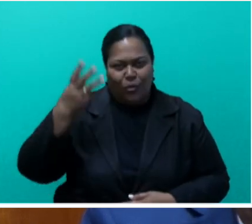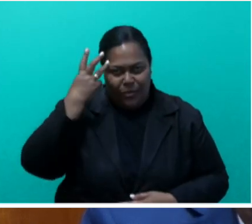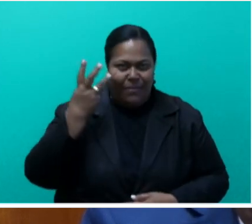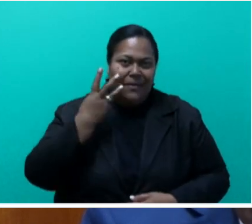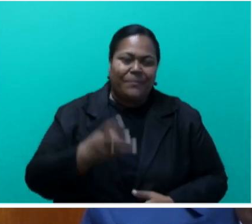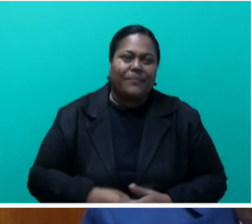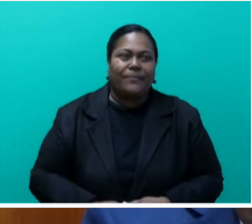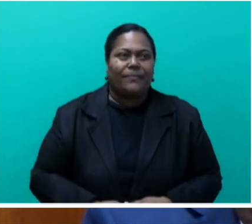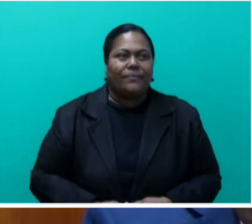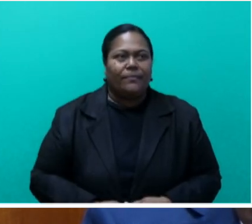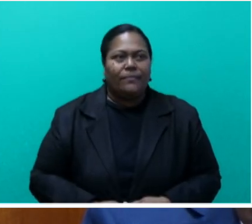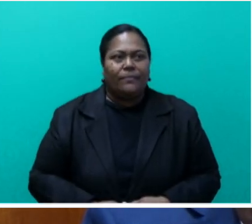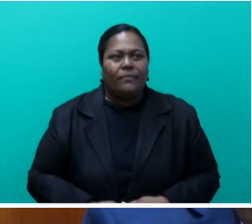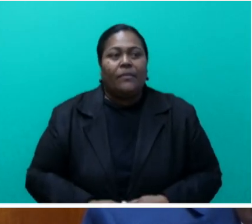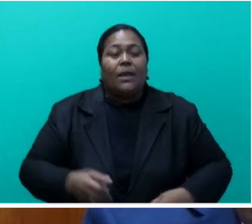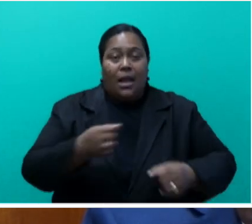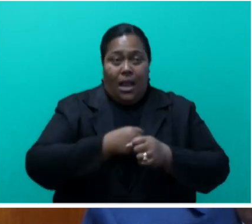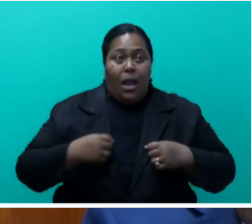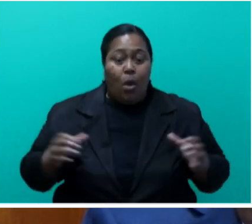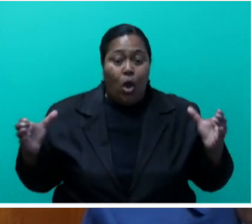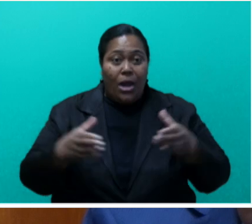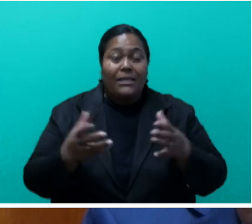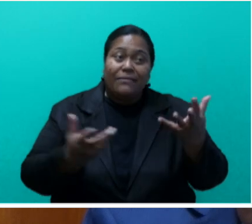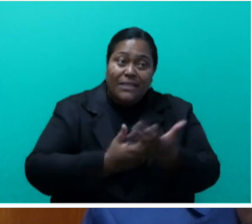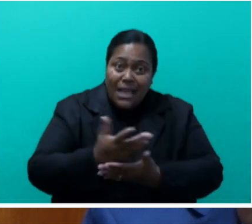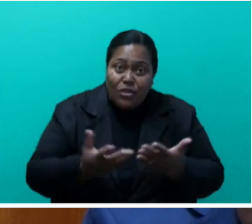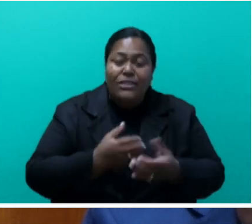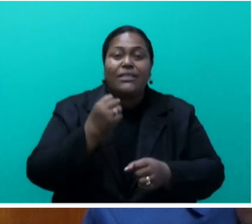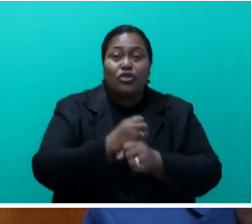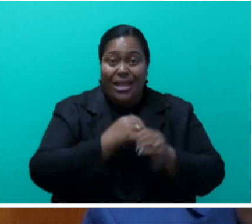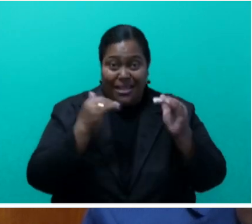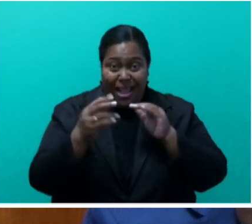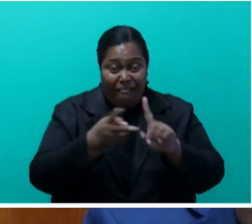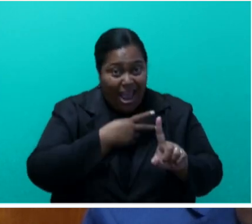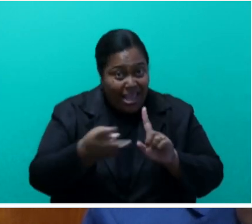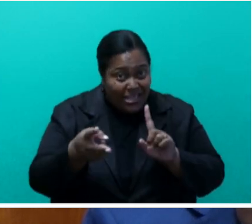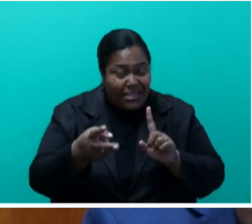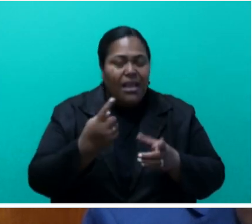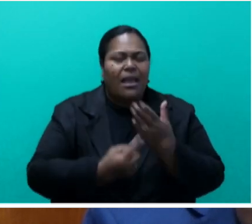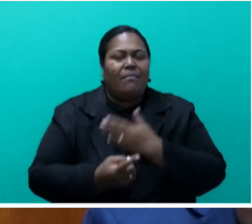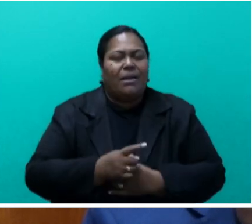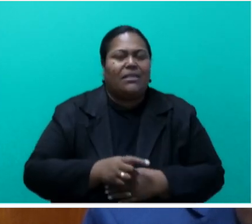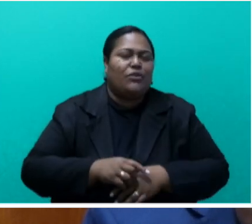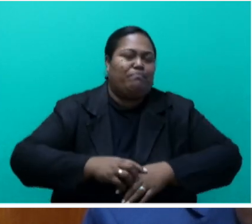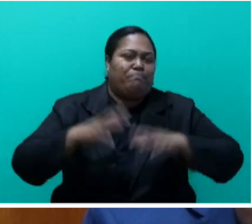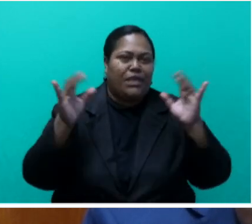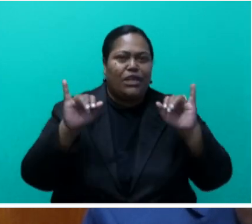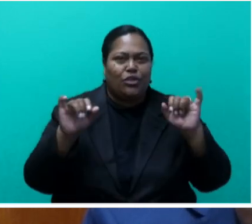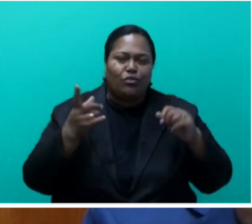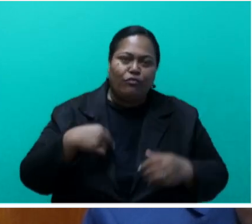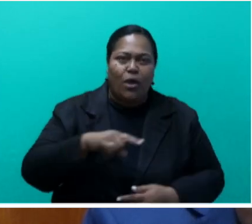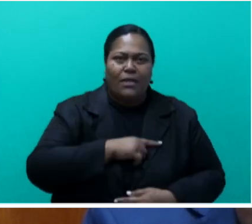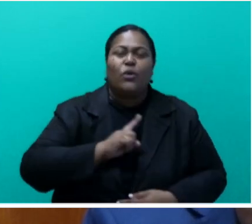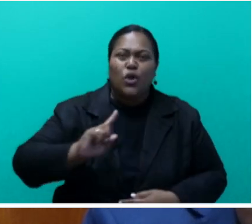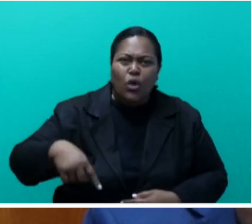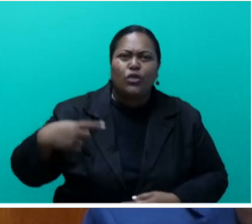collective discussions, Honorable Speaker, confirmed that, of course, gender-based violence continues to be a grave issue for all of us. We continue to